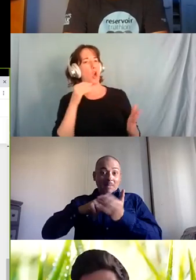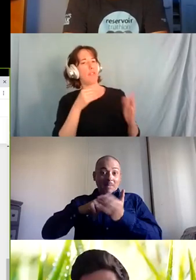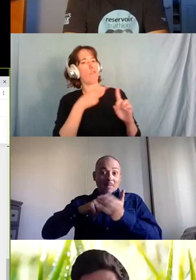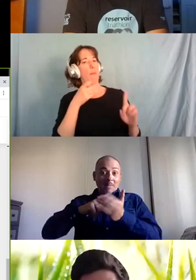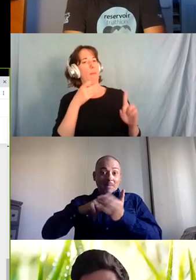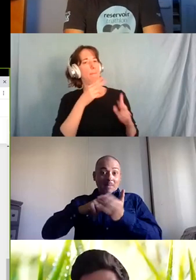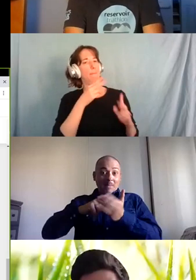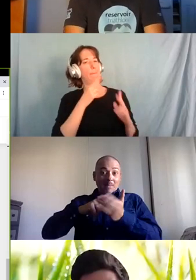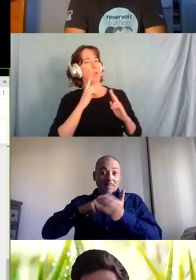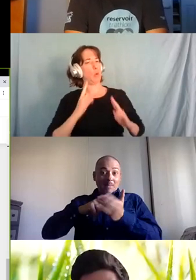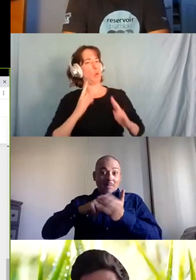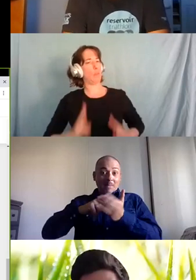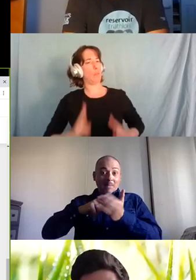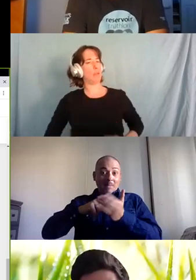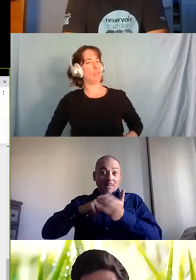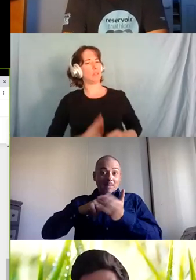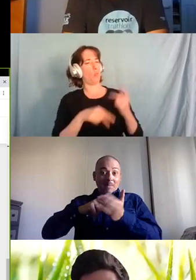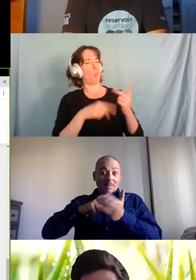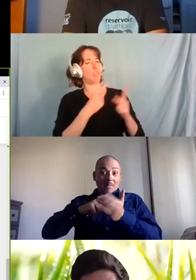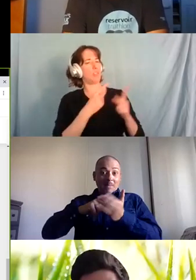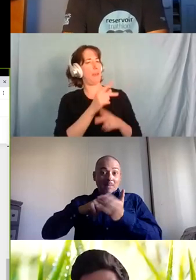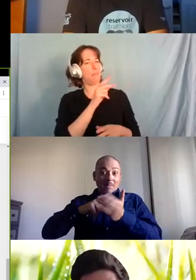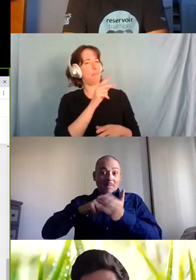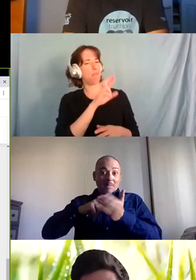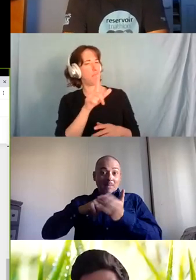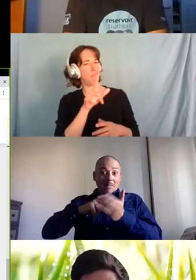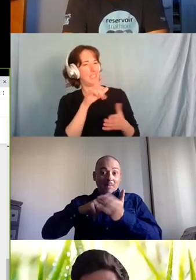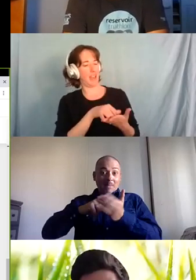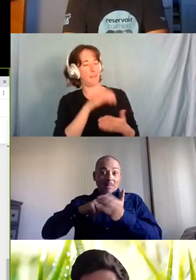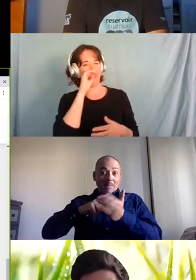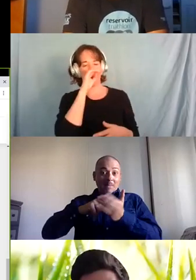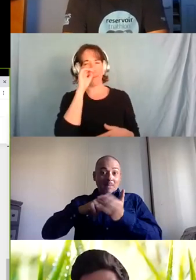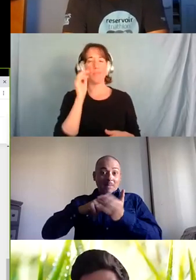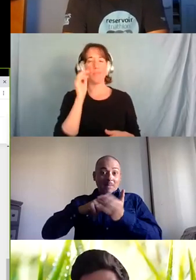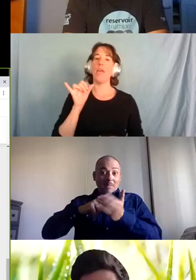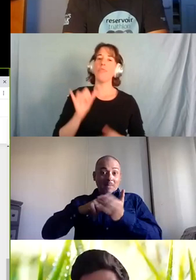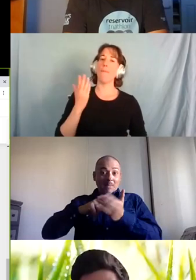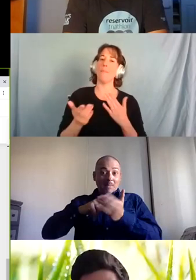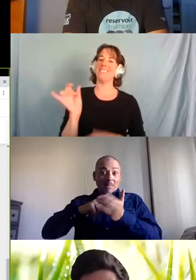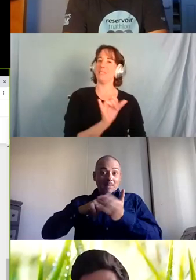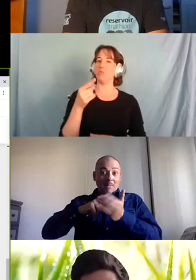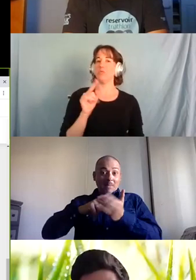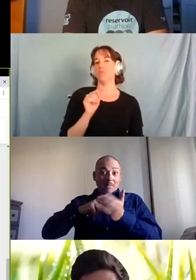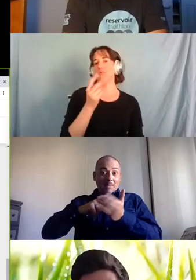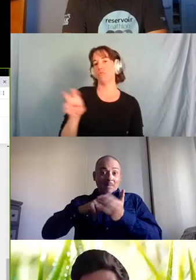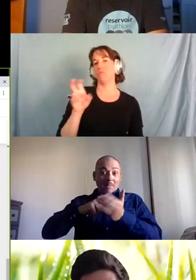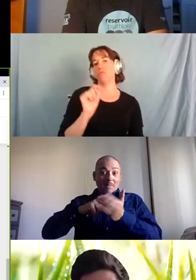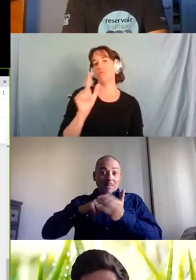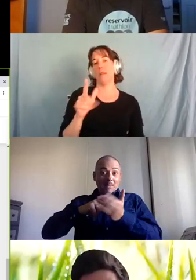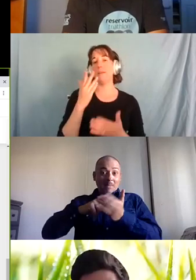So that would probably be similar to just transfer learning, like from traditional machine learning. So maybe they had